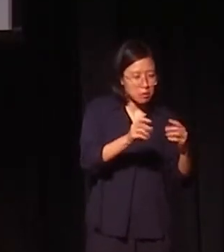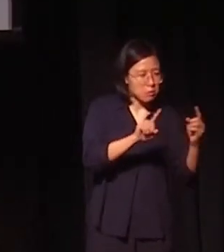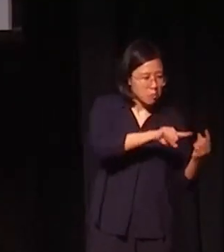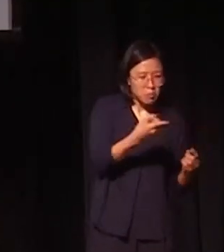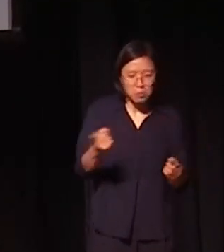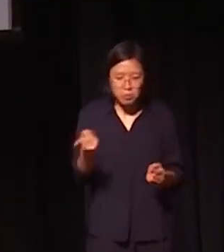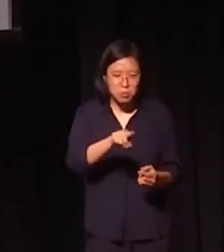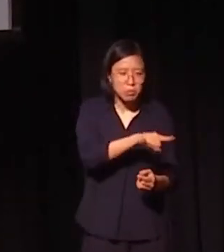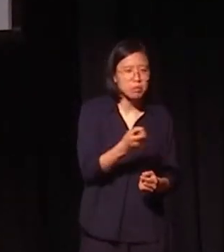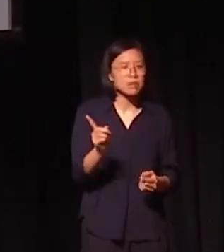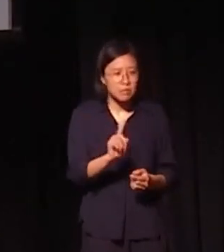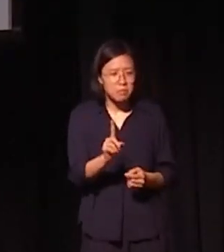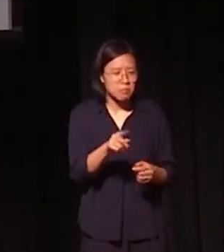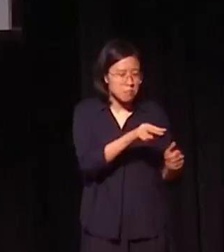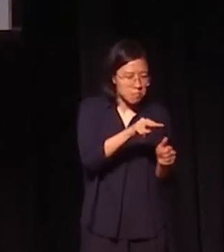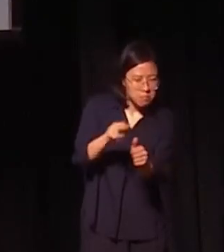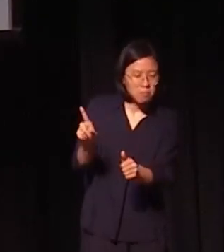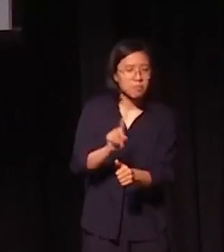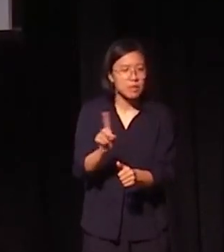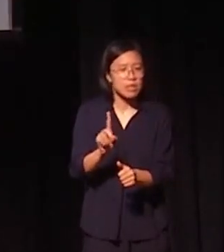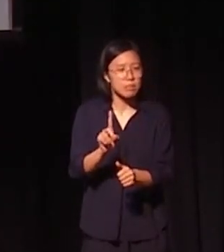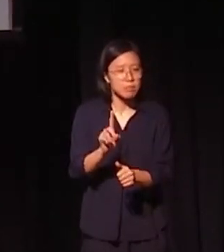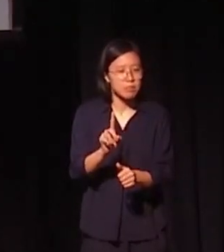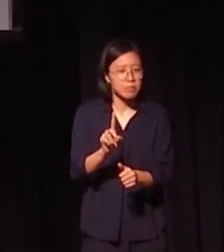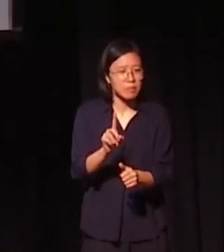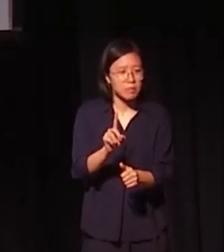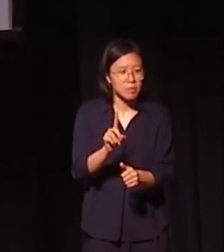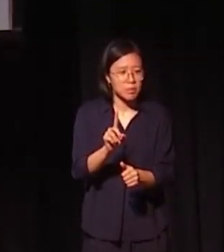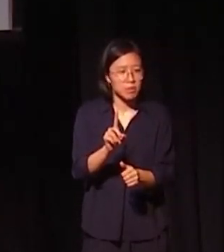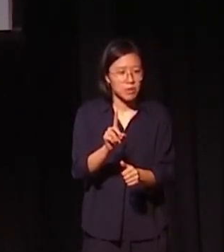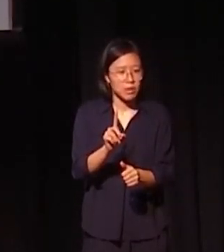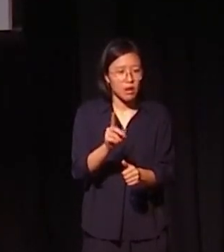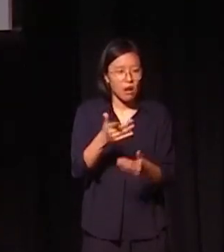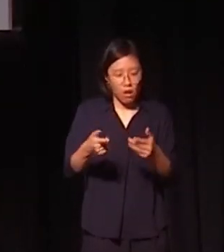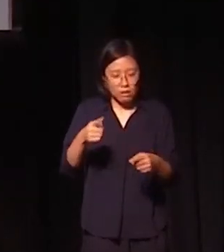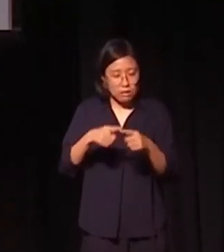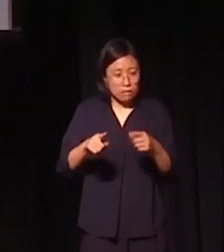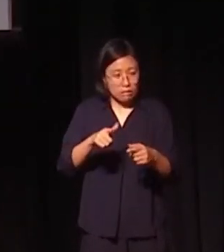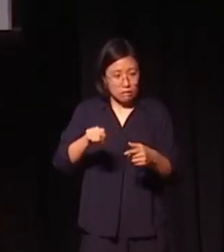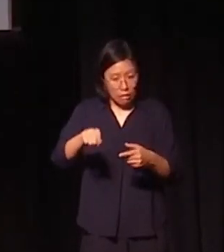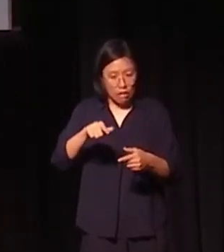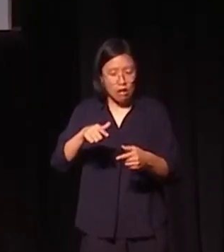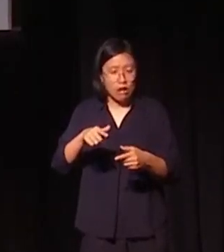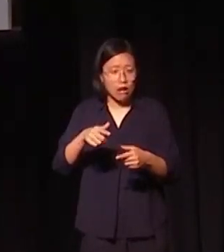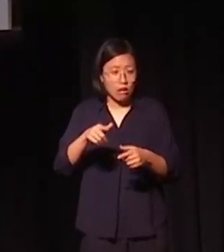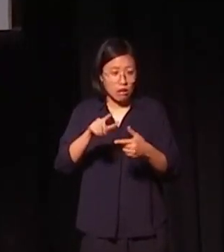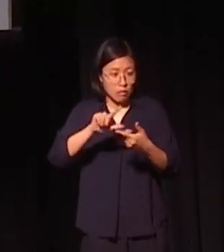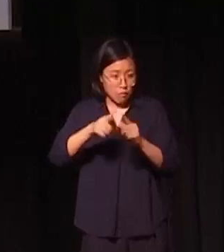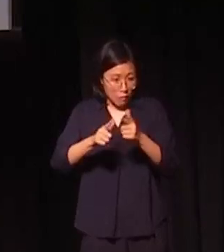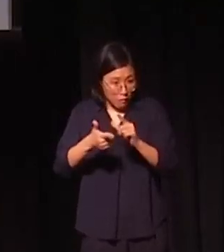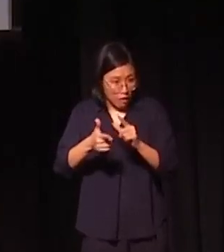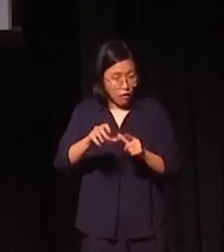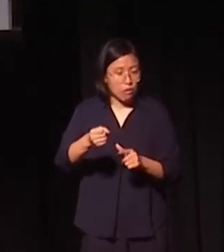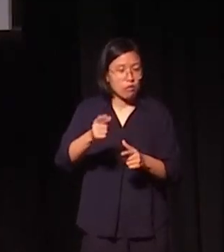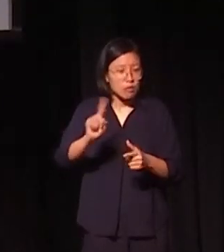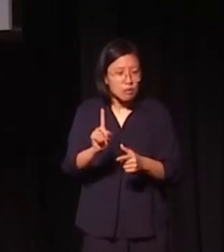signed language and a spoken language. I think that we need to be exploring those strategies and tactics that are used a lot more, and thinking about how we